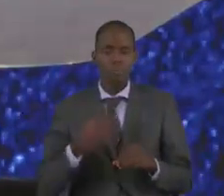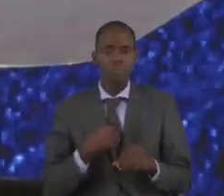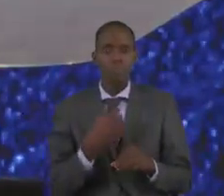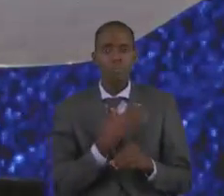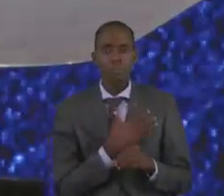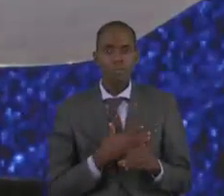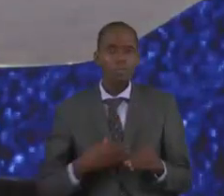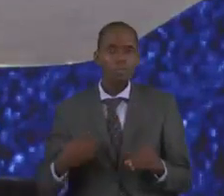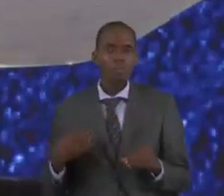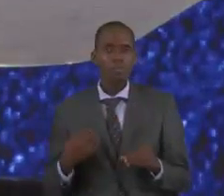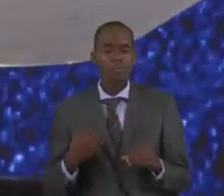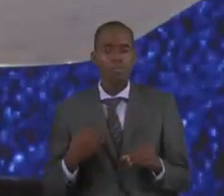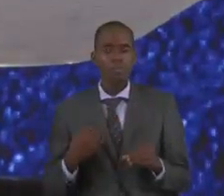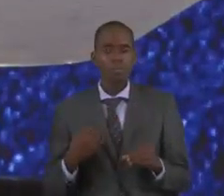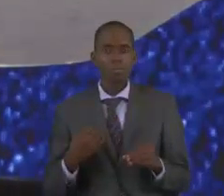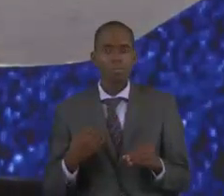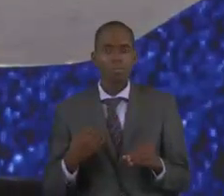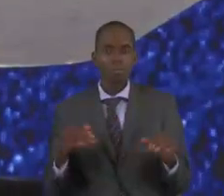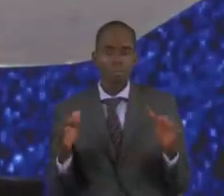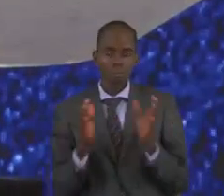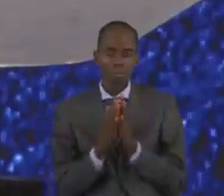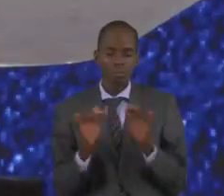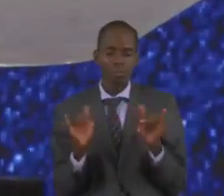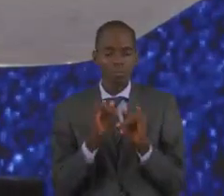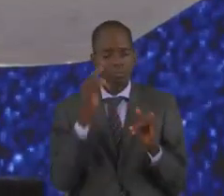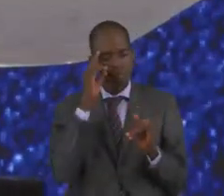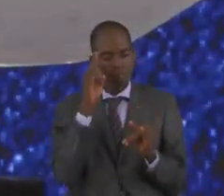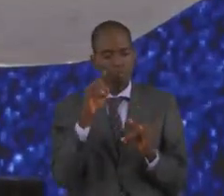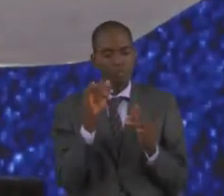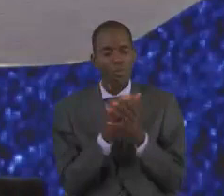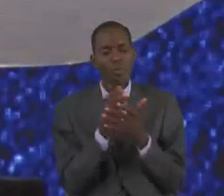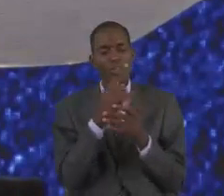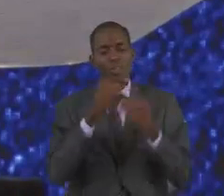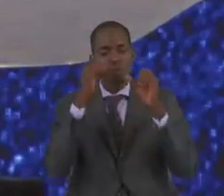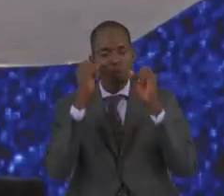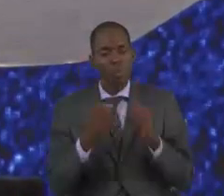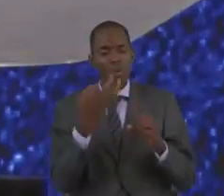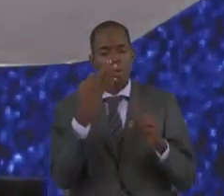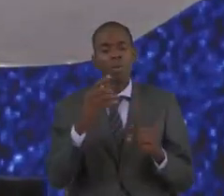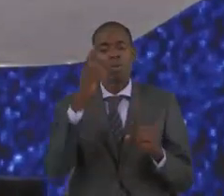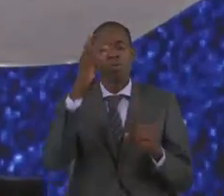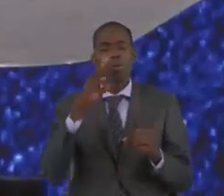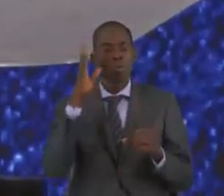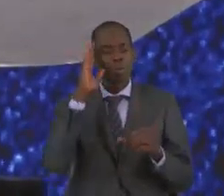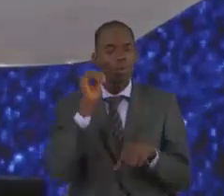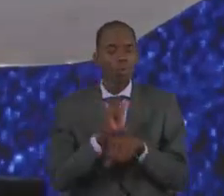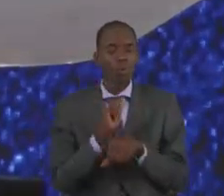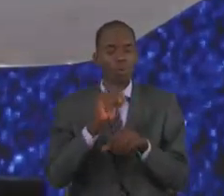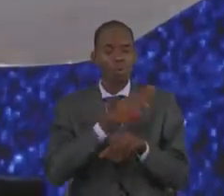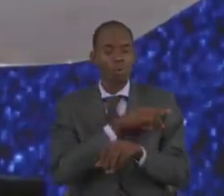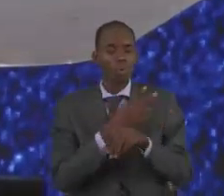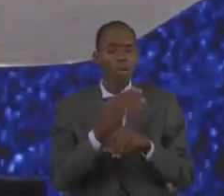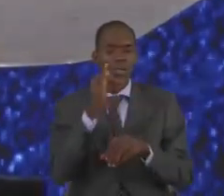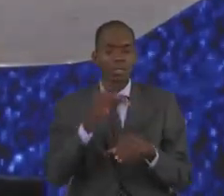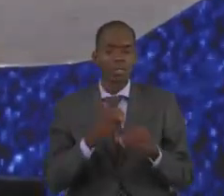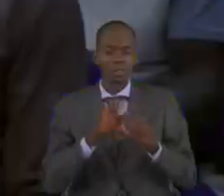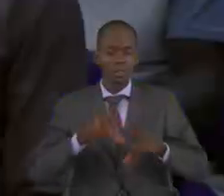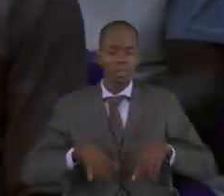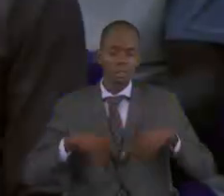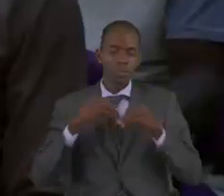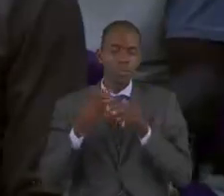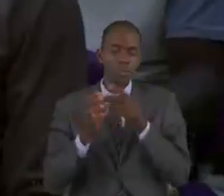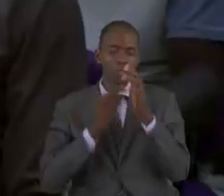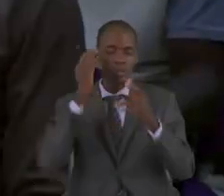do the same thing for you, that the power of God will work mightily in your life in Jesus'